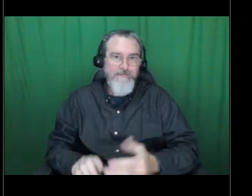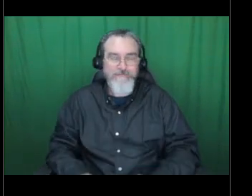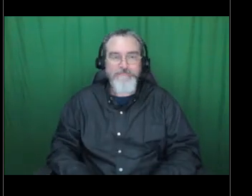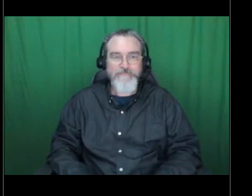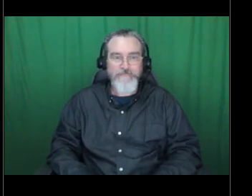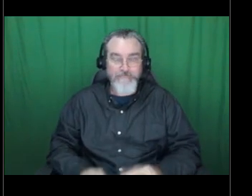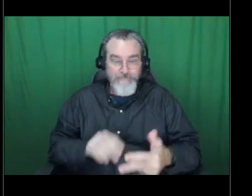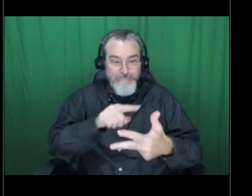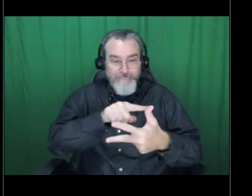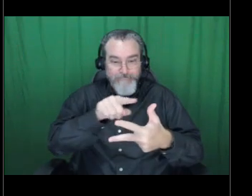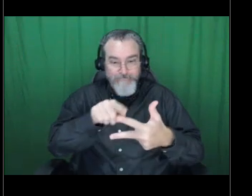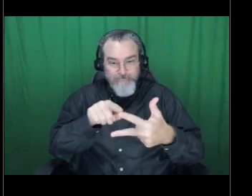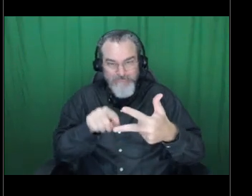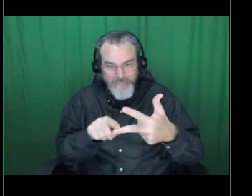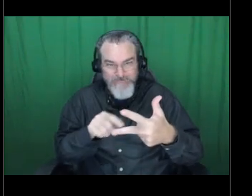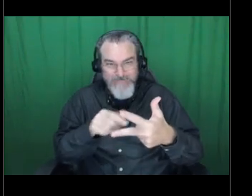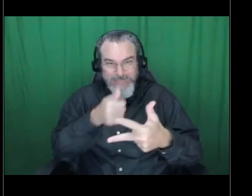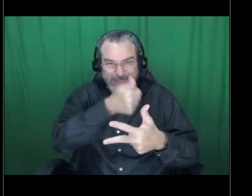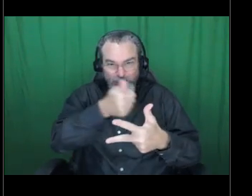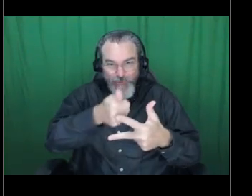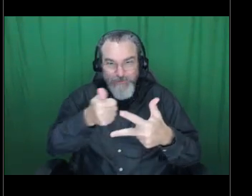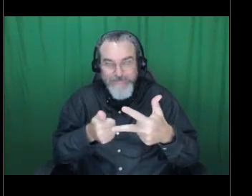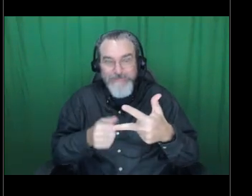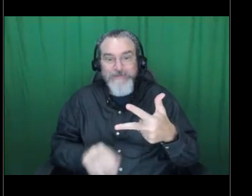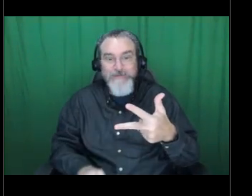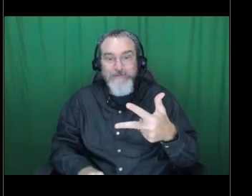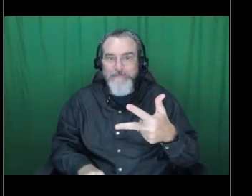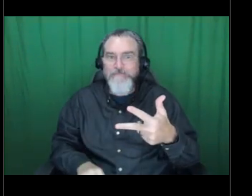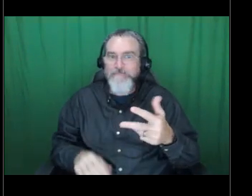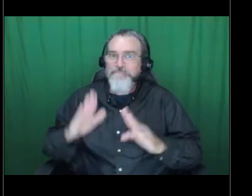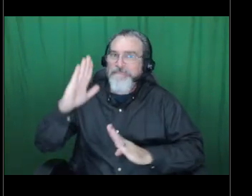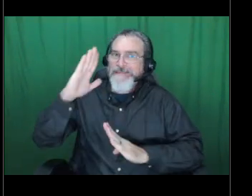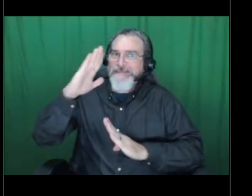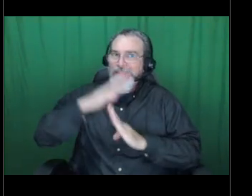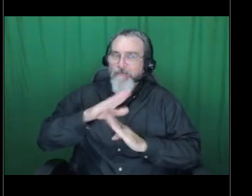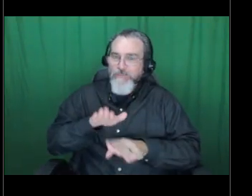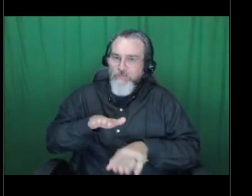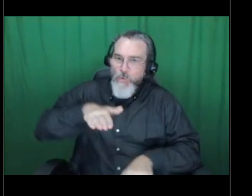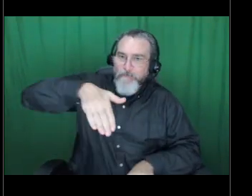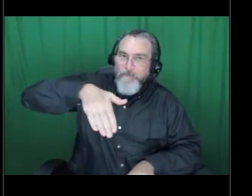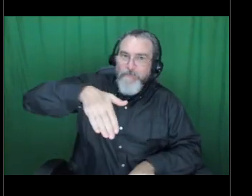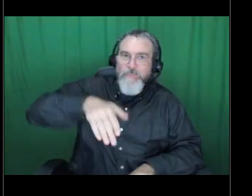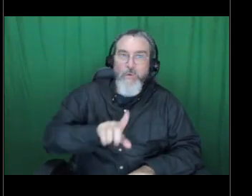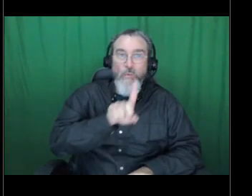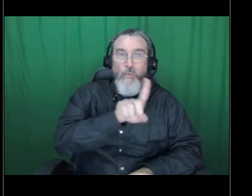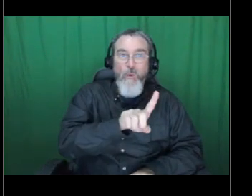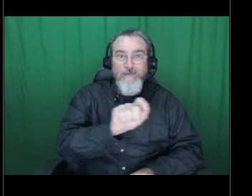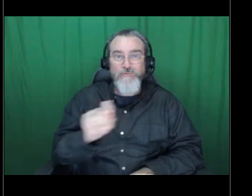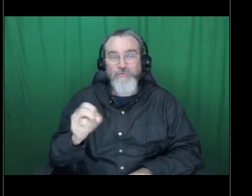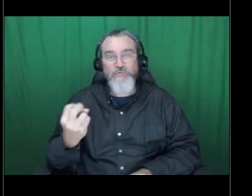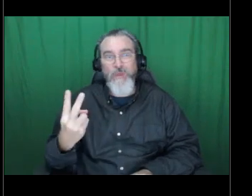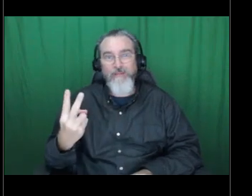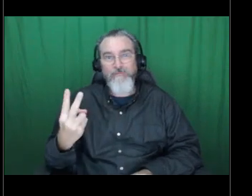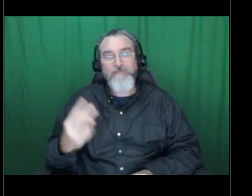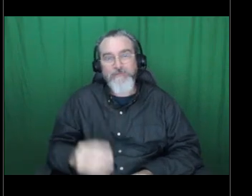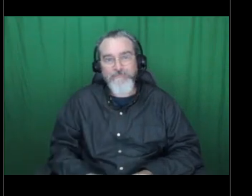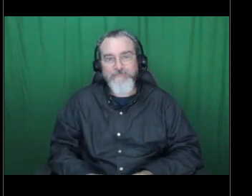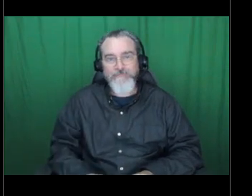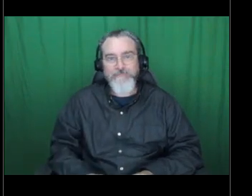3 designs, the maximum running slope is 1 to 12. The slopes of